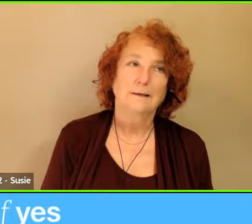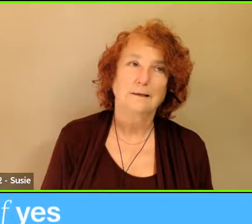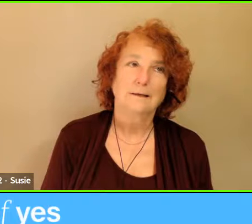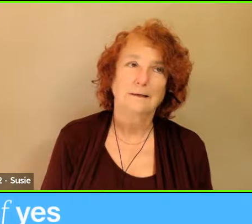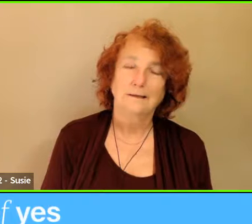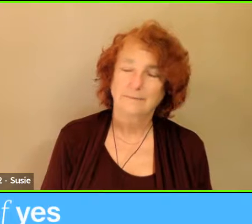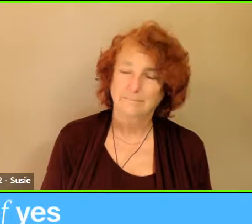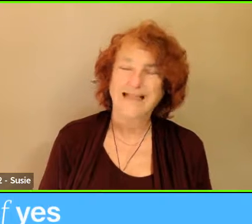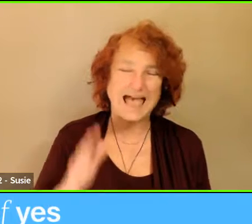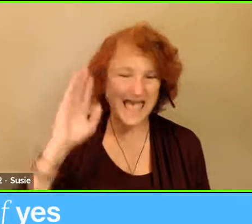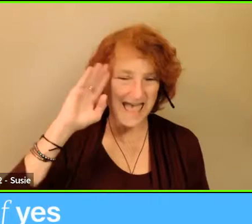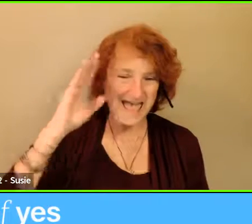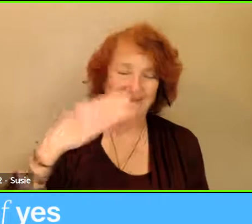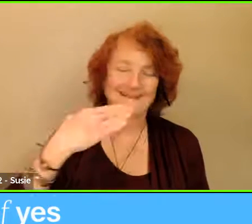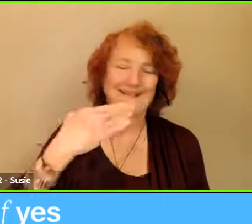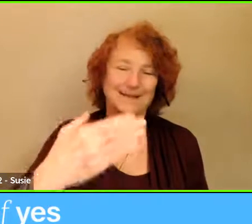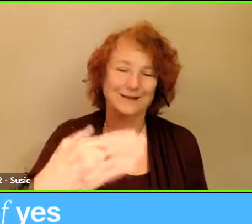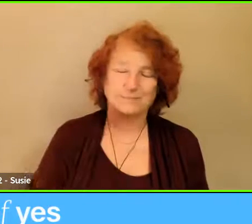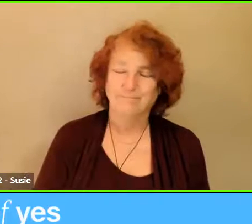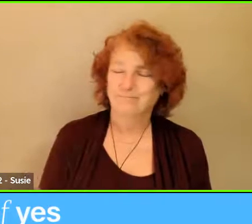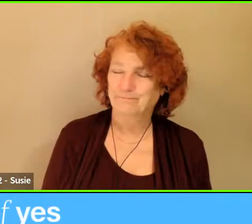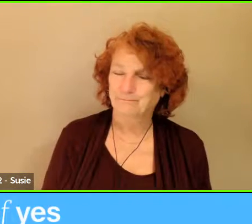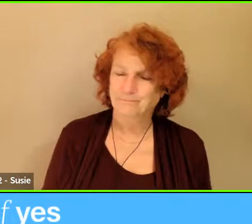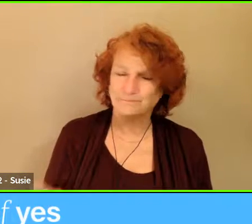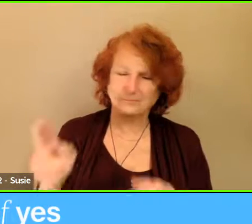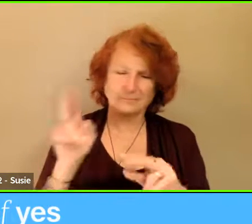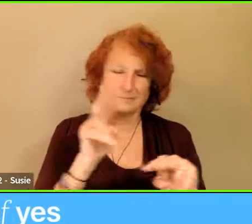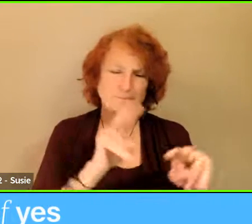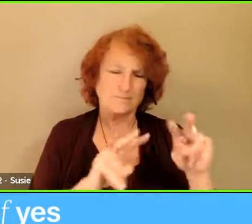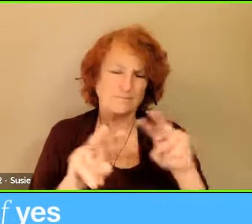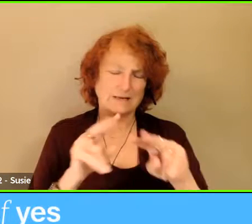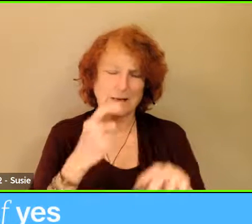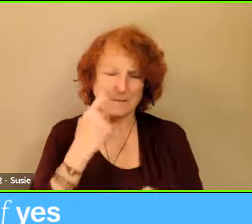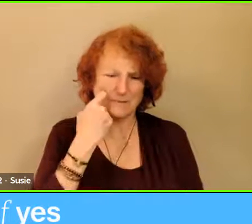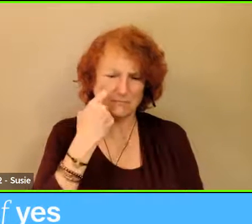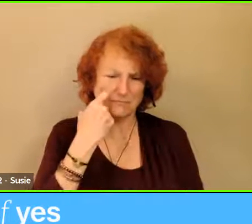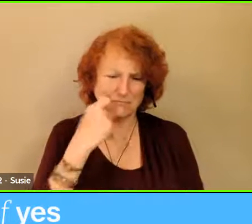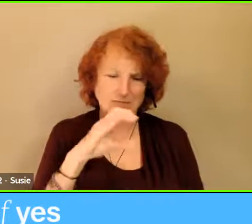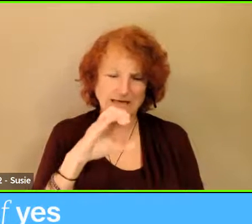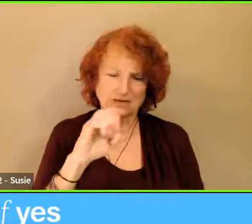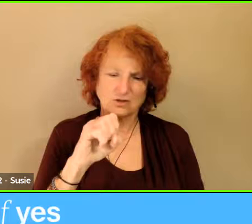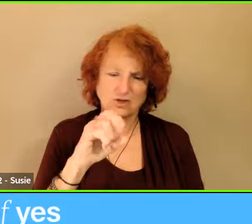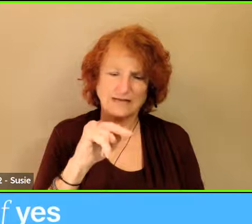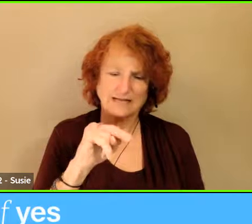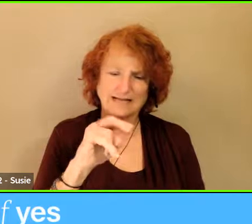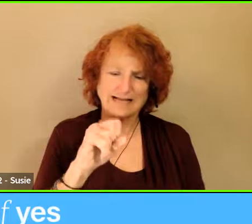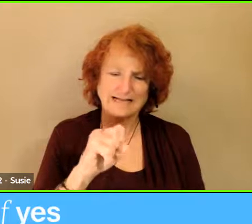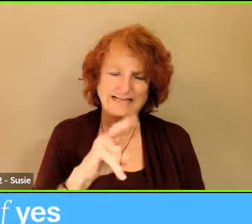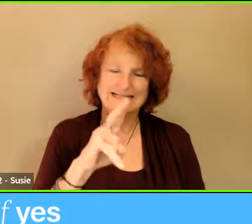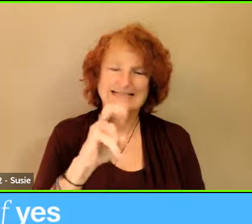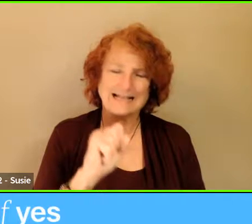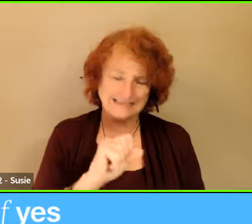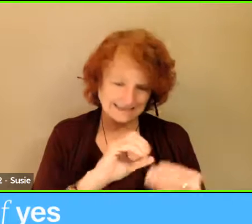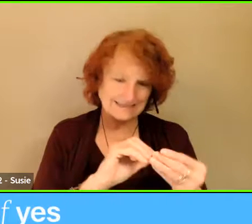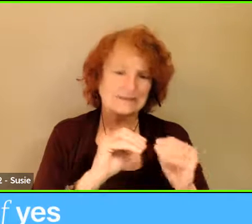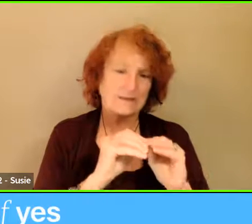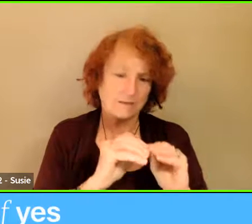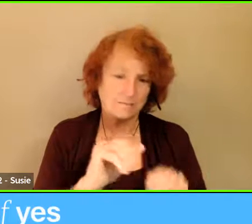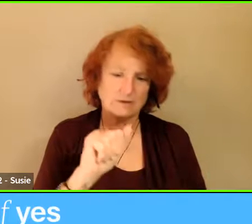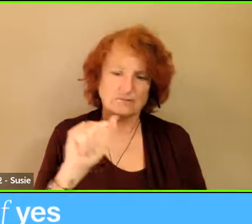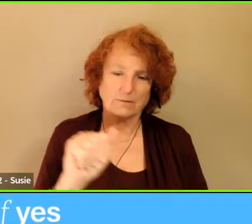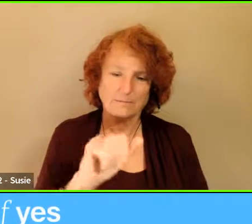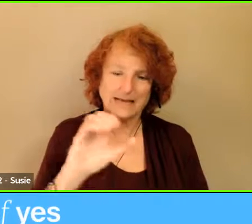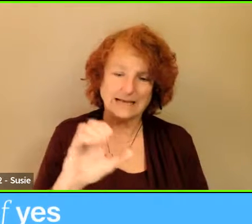Hi, thank you. I'm looking at the latest census numbers from the ACS